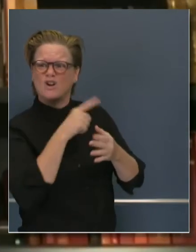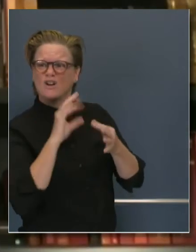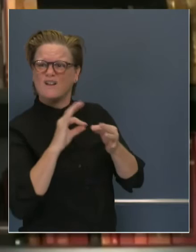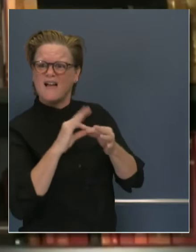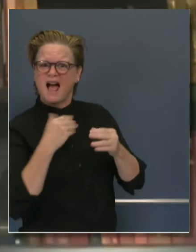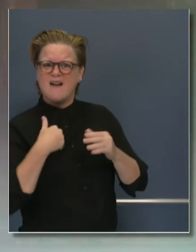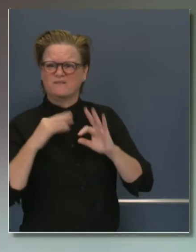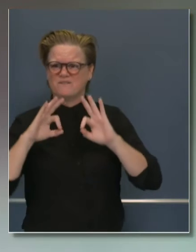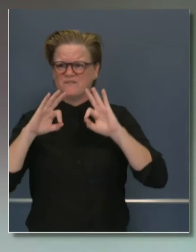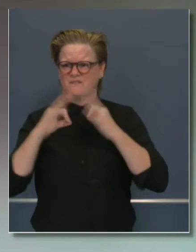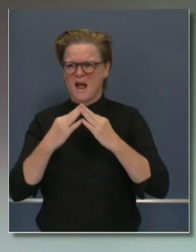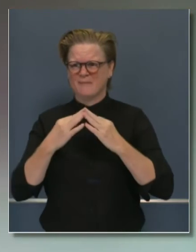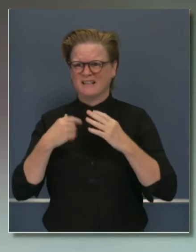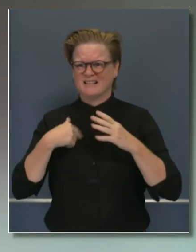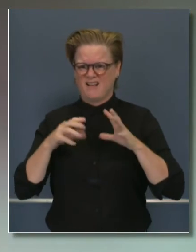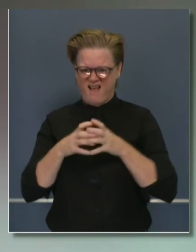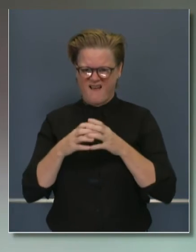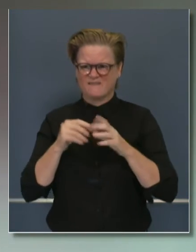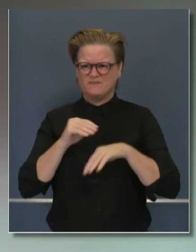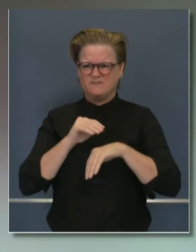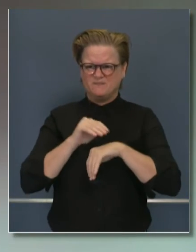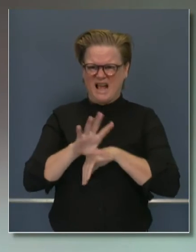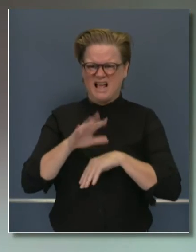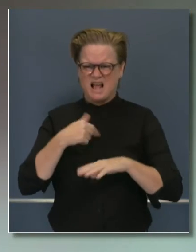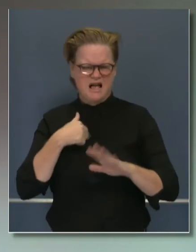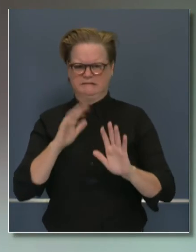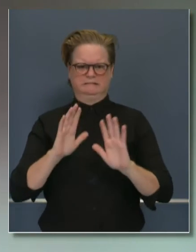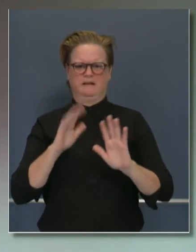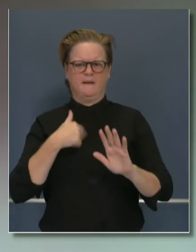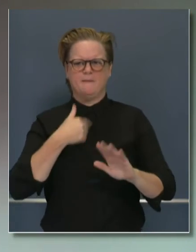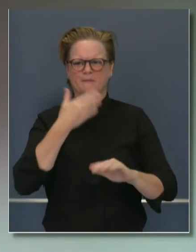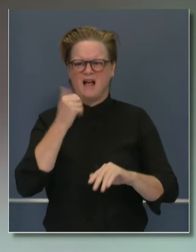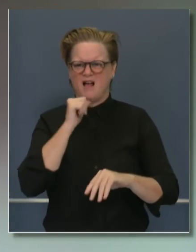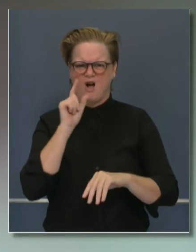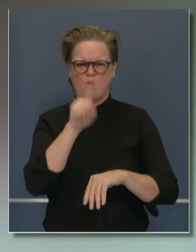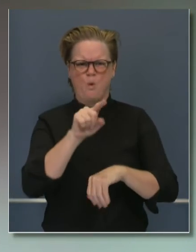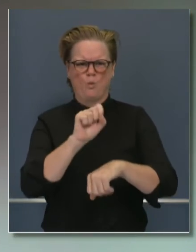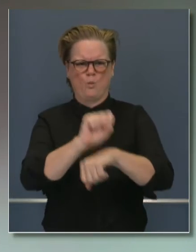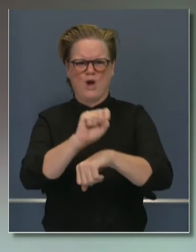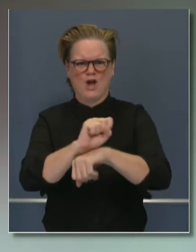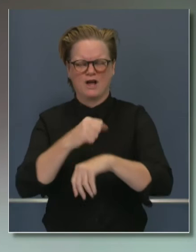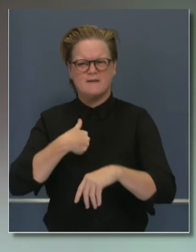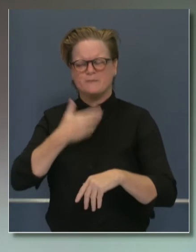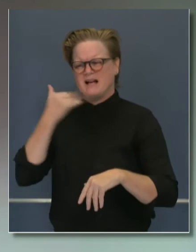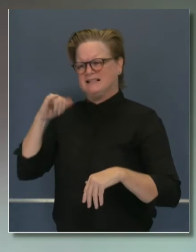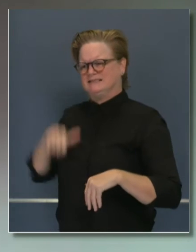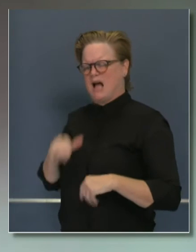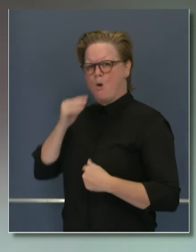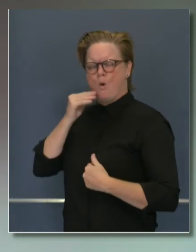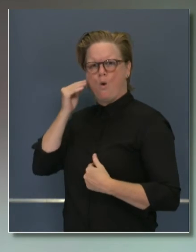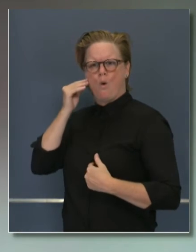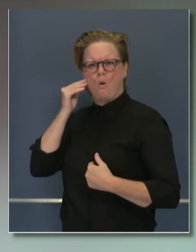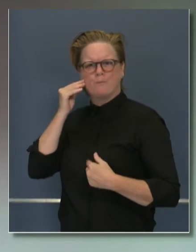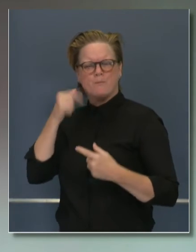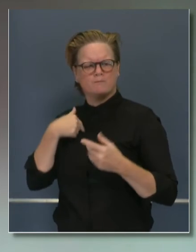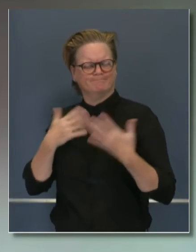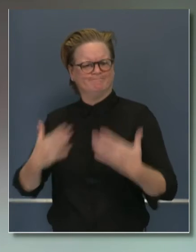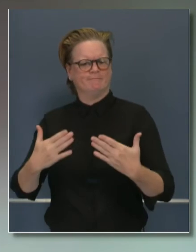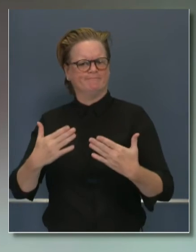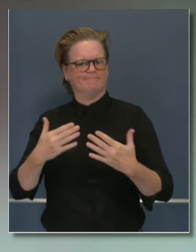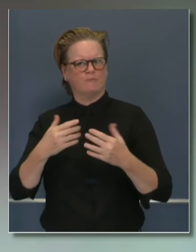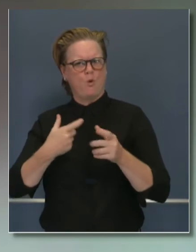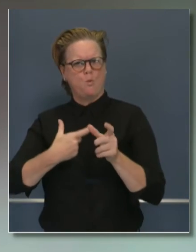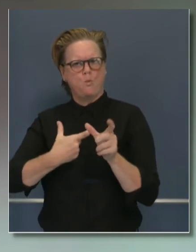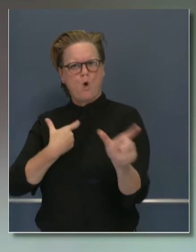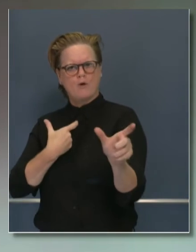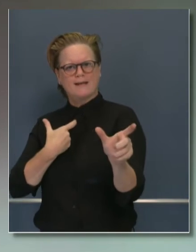that you don't end up inadvertently passing it on to other members of your community, and we can keep the spread low. So we